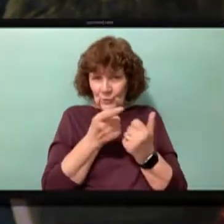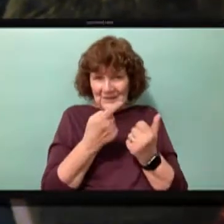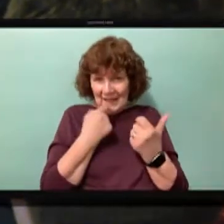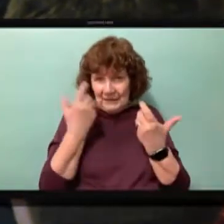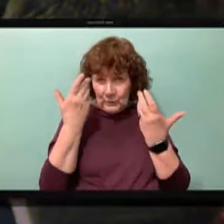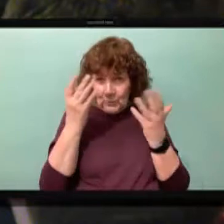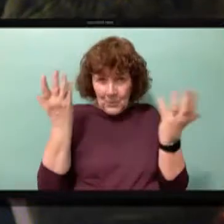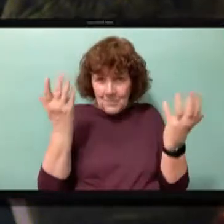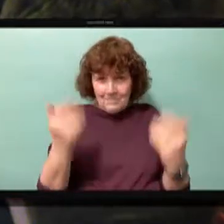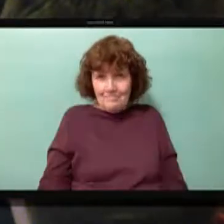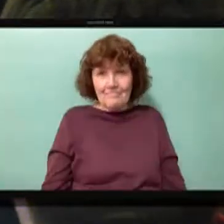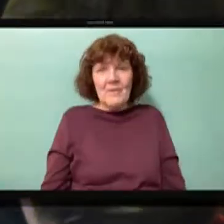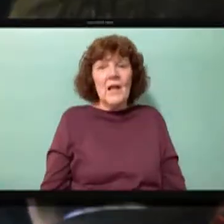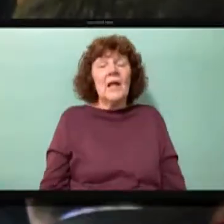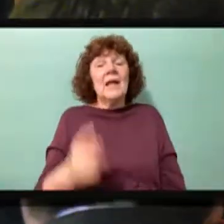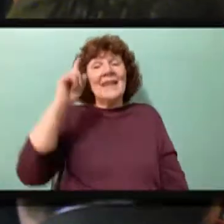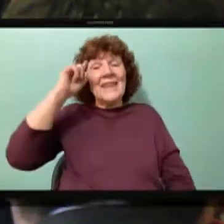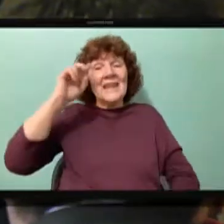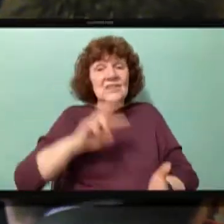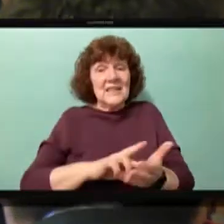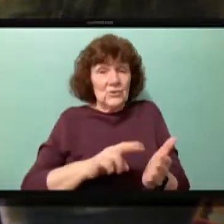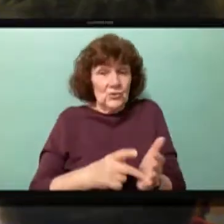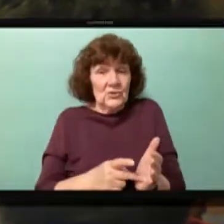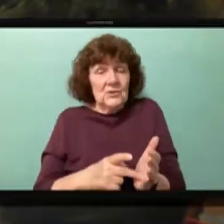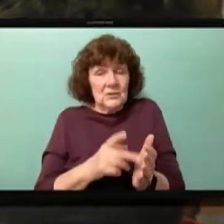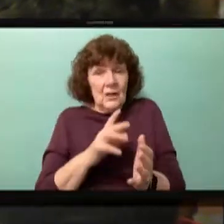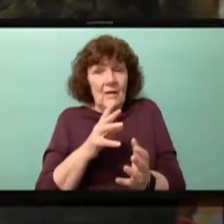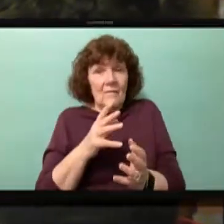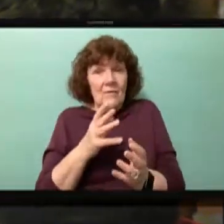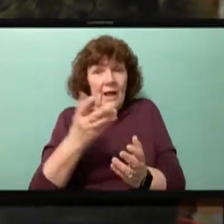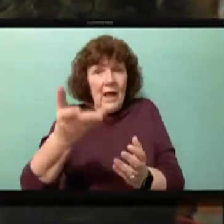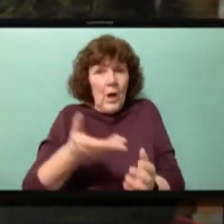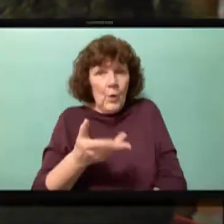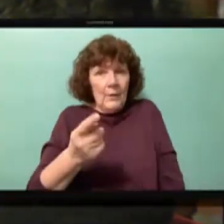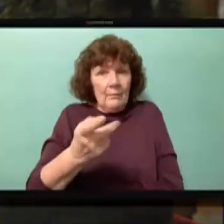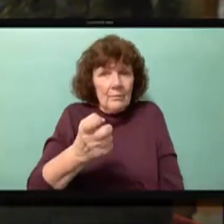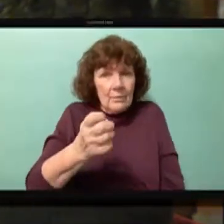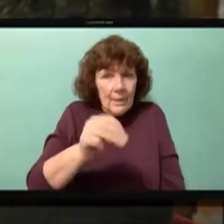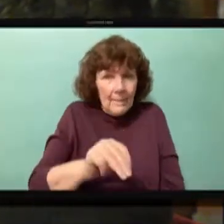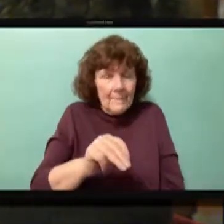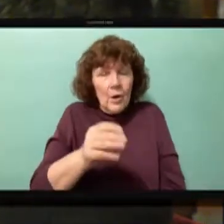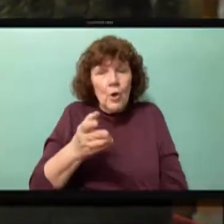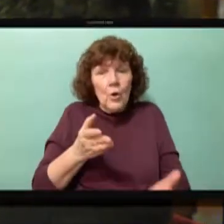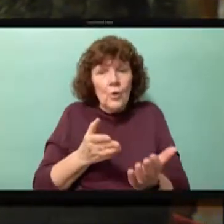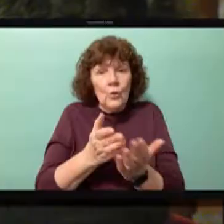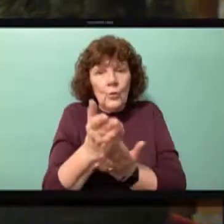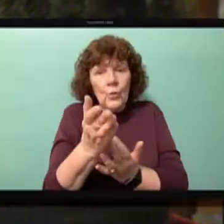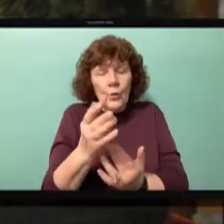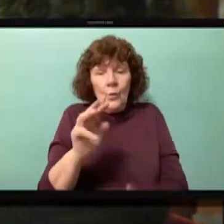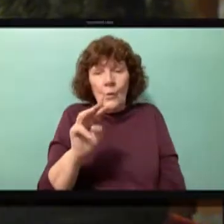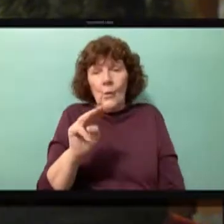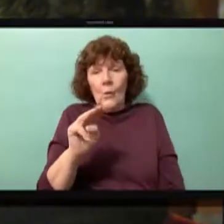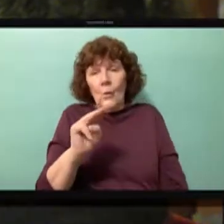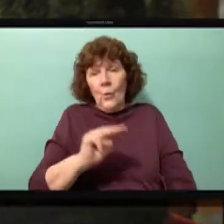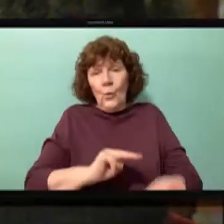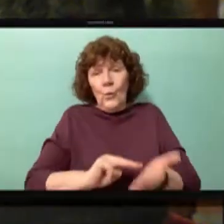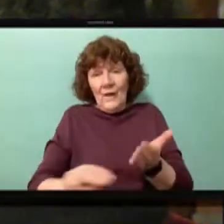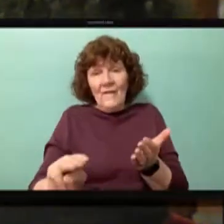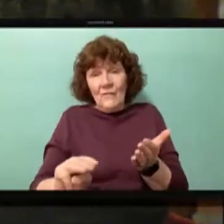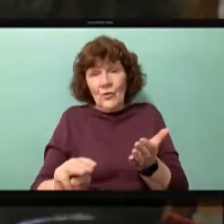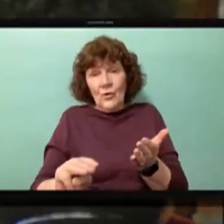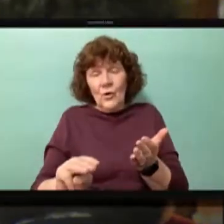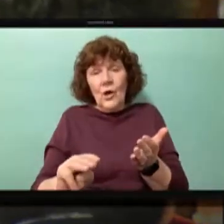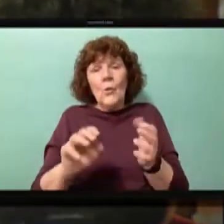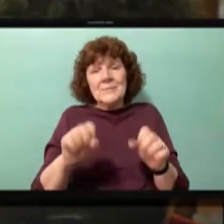The intention of engaging them via a waiver was the potential for